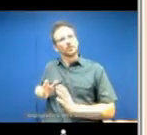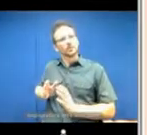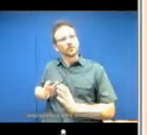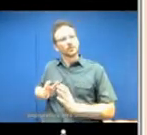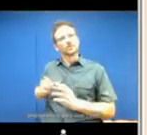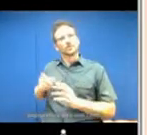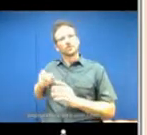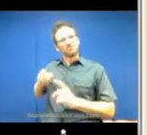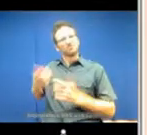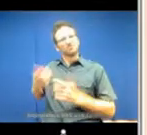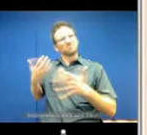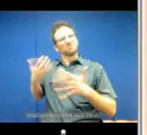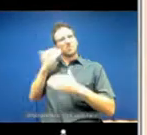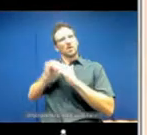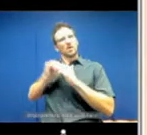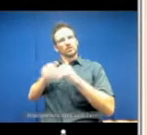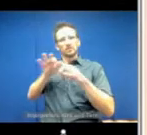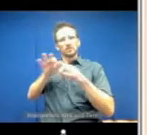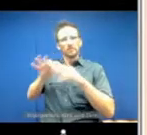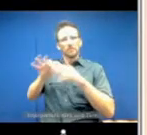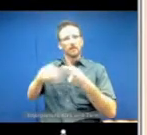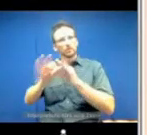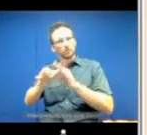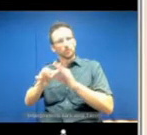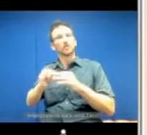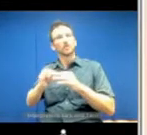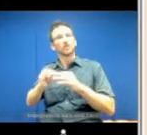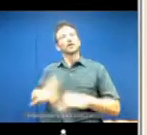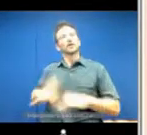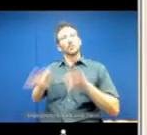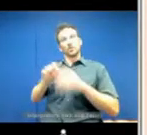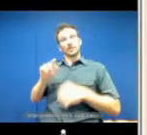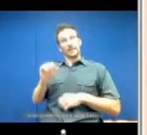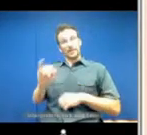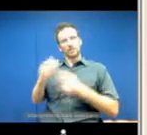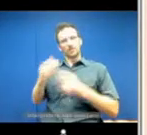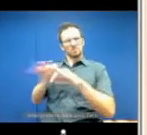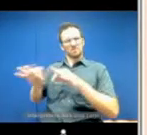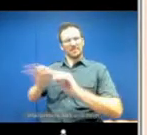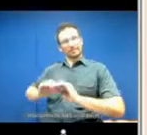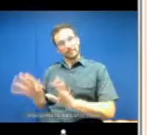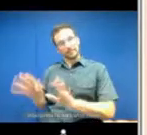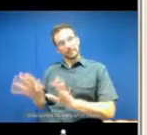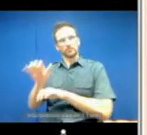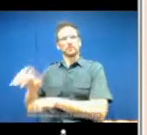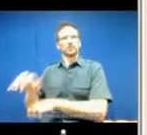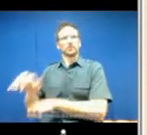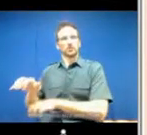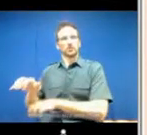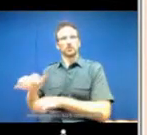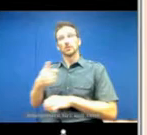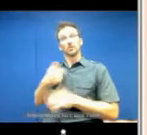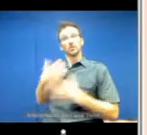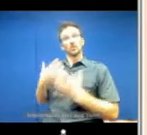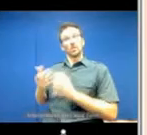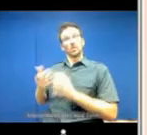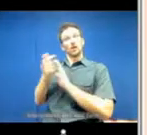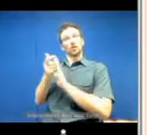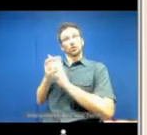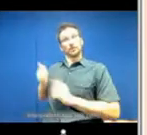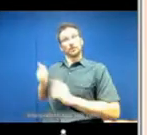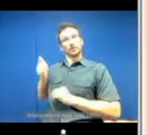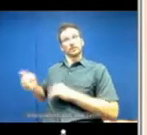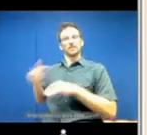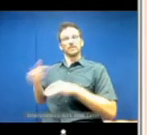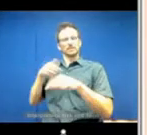we want to make sure that the record is very clear. So I don't want the attorney trying to explain the error. I want to do that as